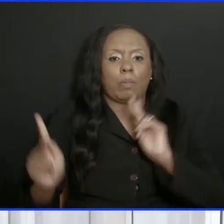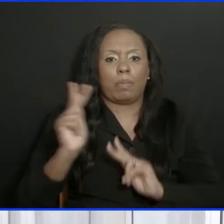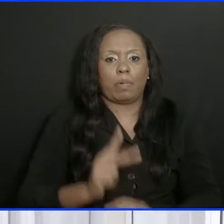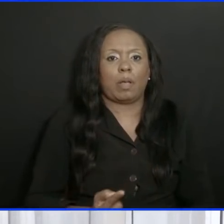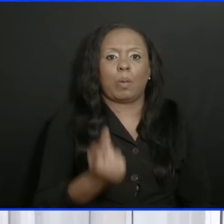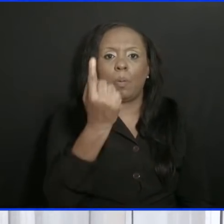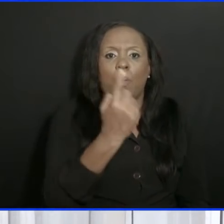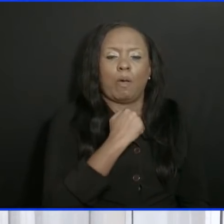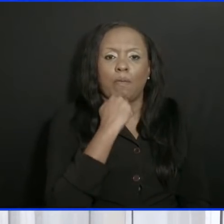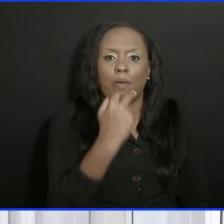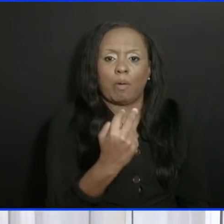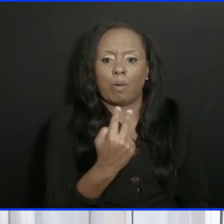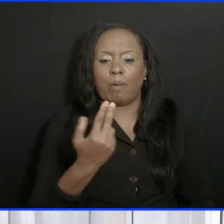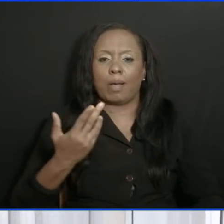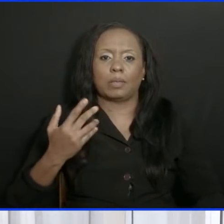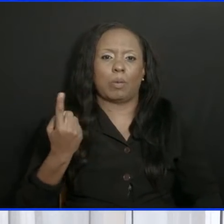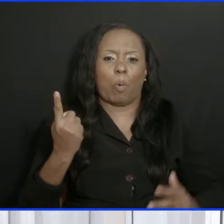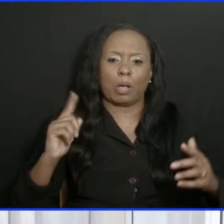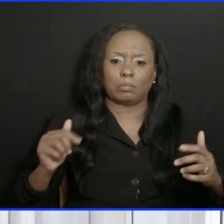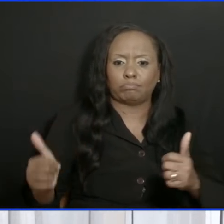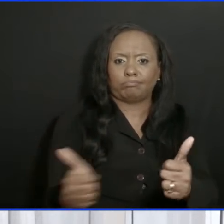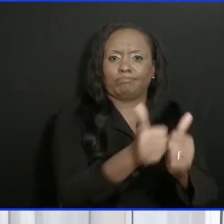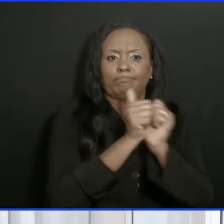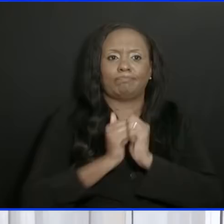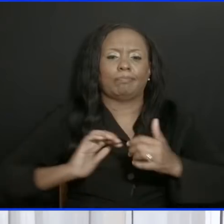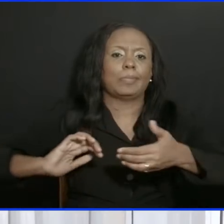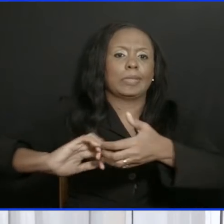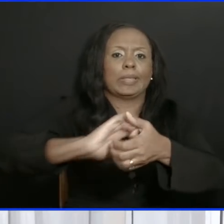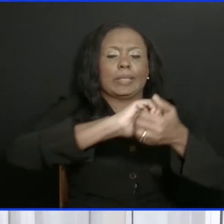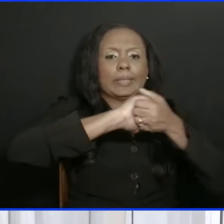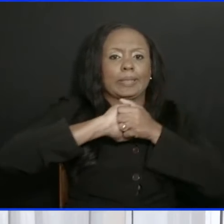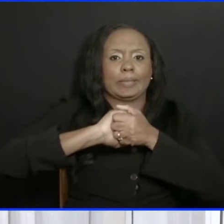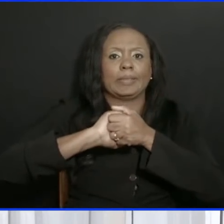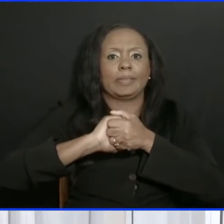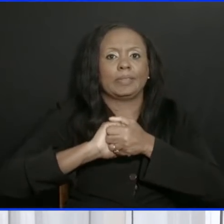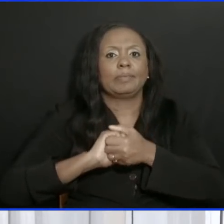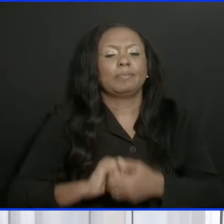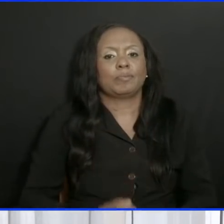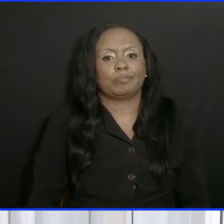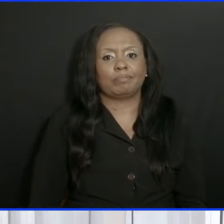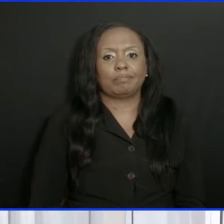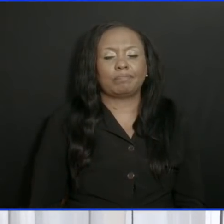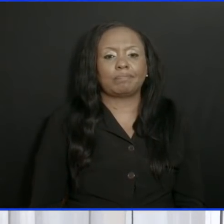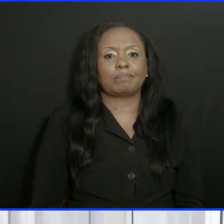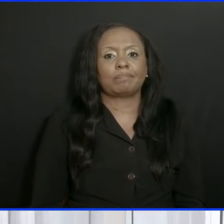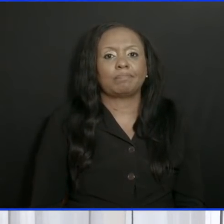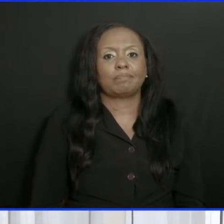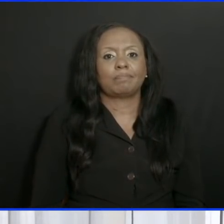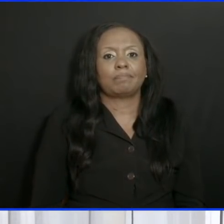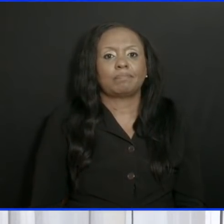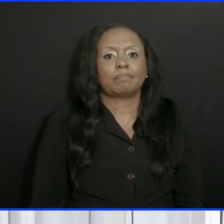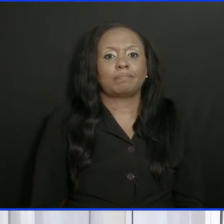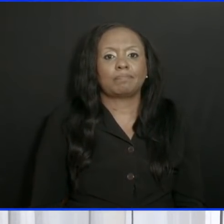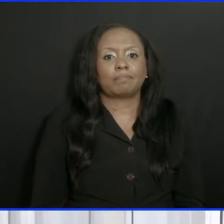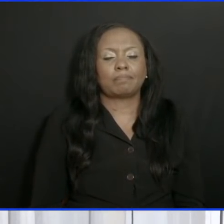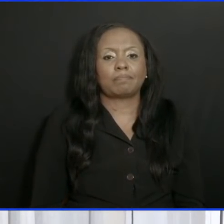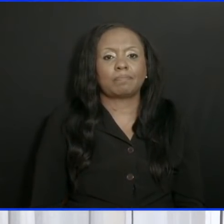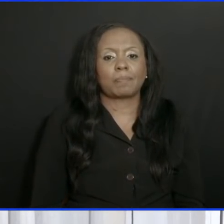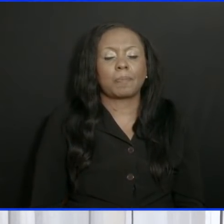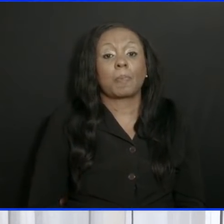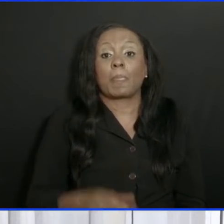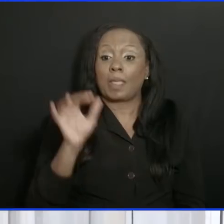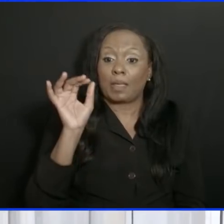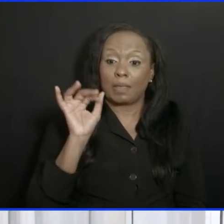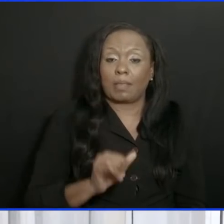one voice, and ensuring that we can do so together. This is the challenge that we put to each and every one of